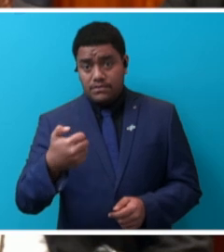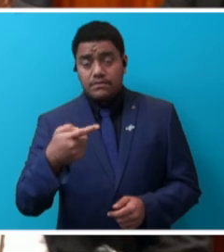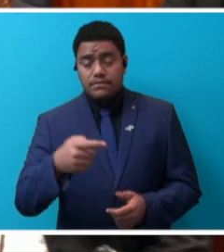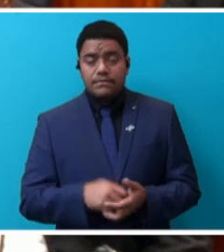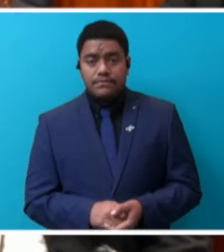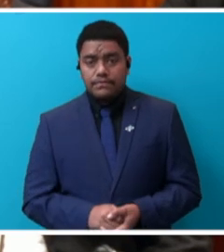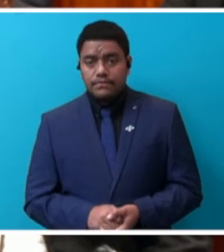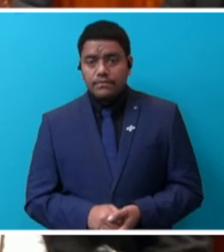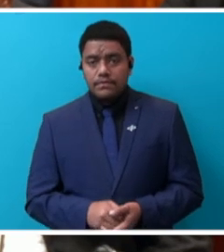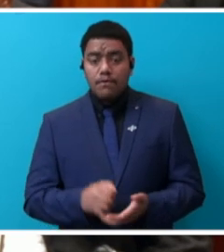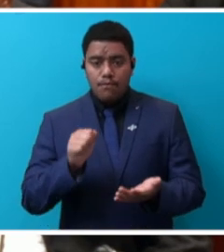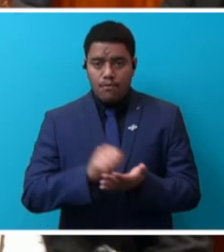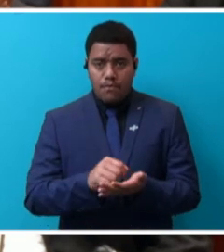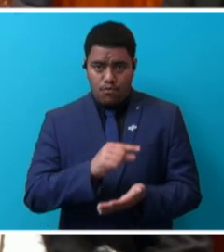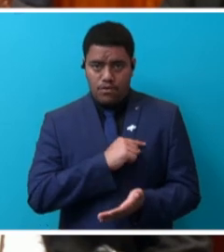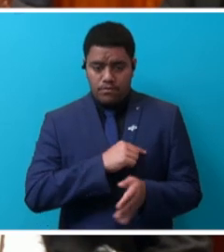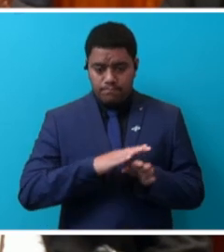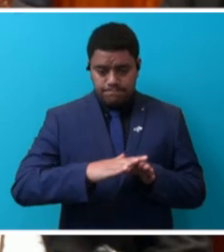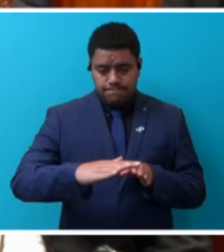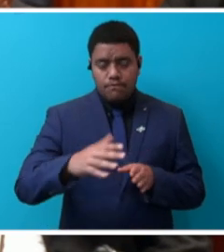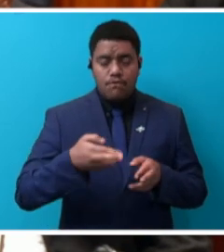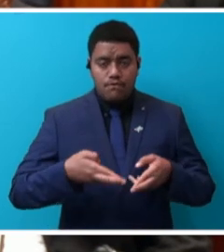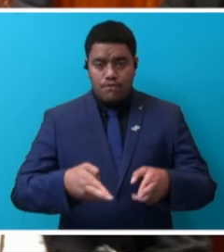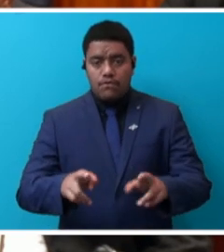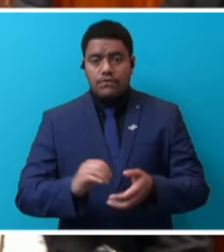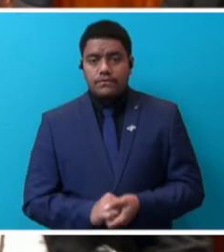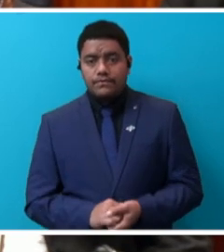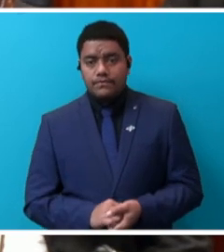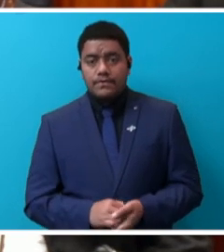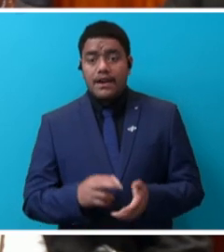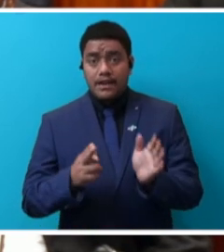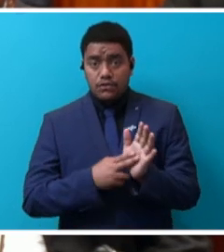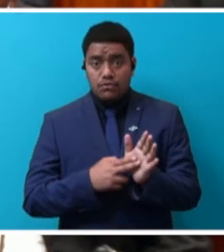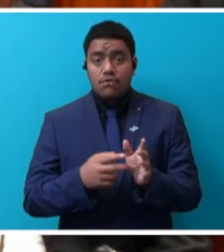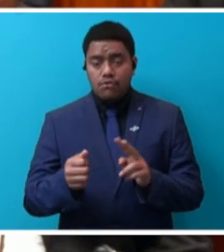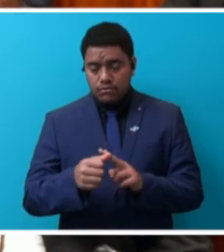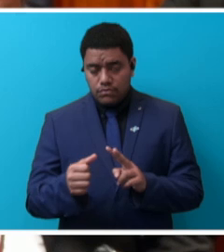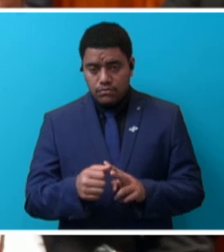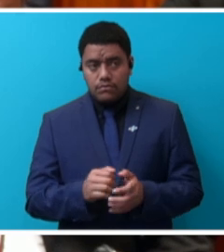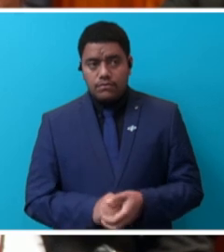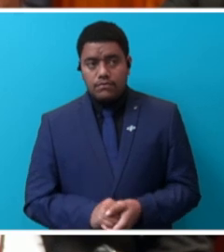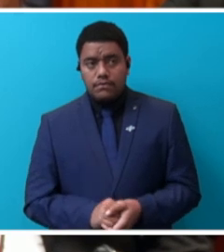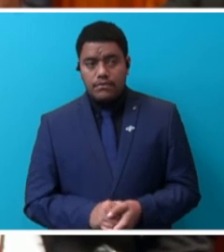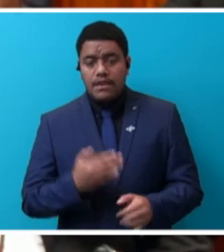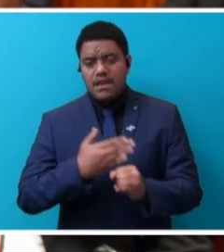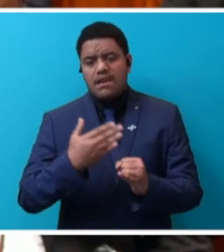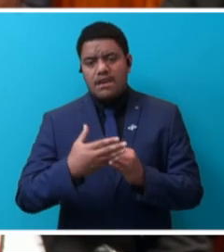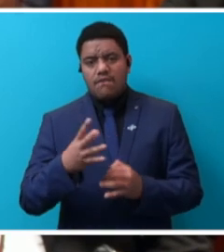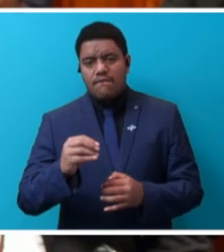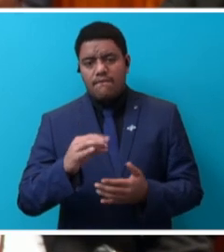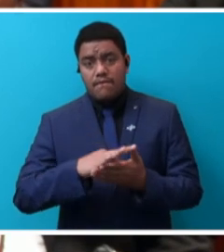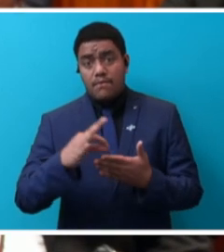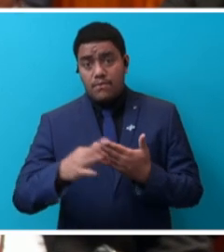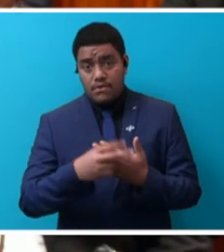surface quality and traffic flow. Matani Korwatu Road, Nasinu, by end of Feb